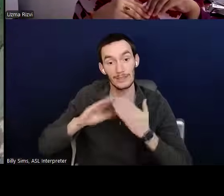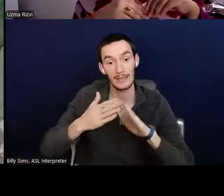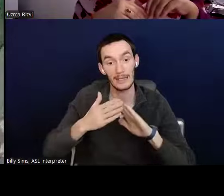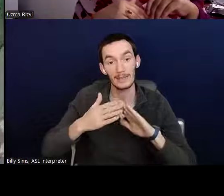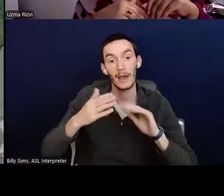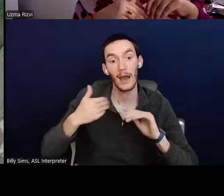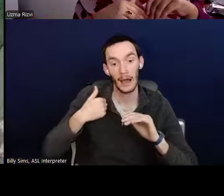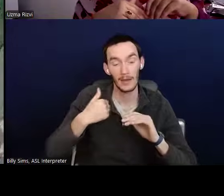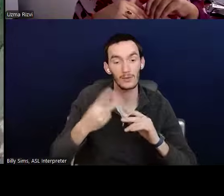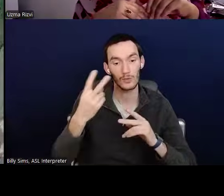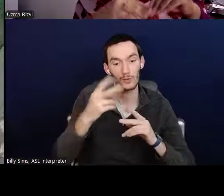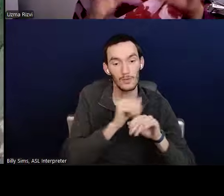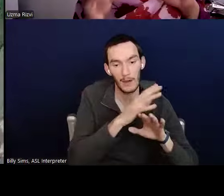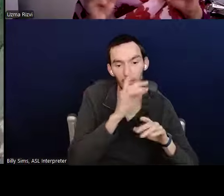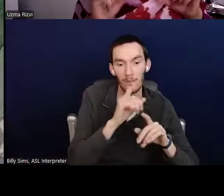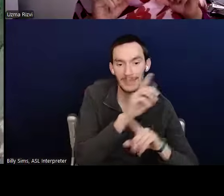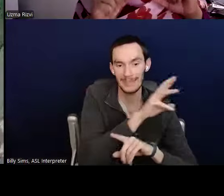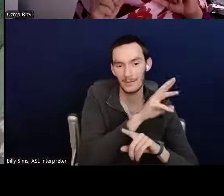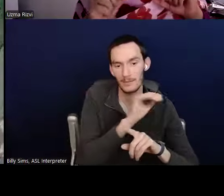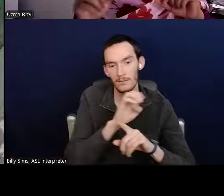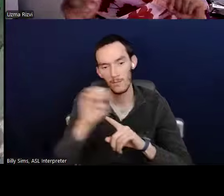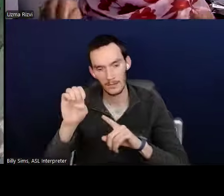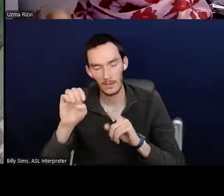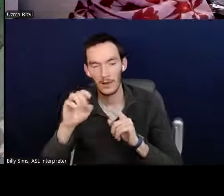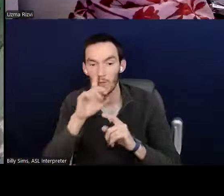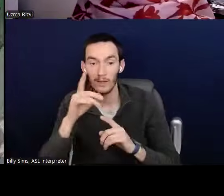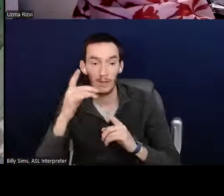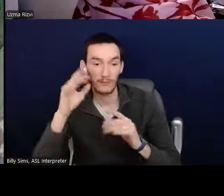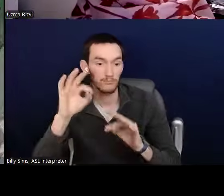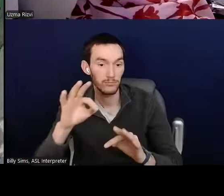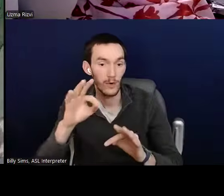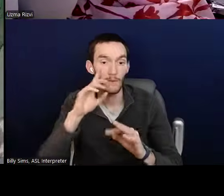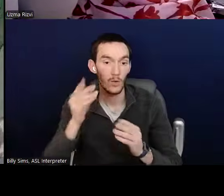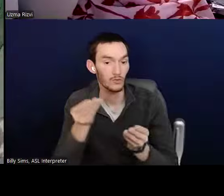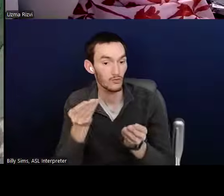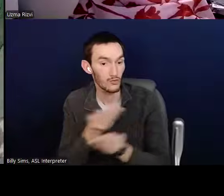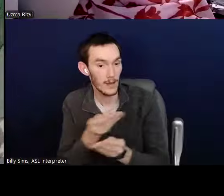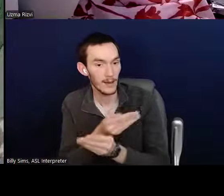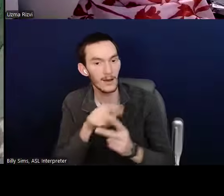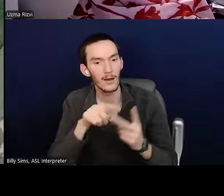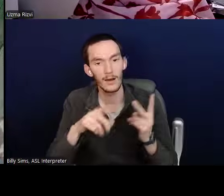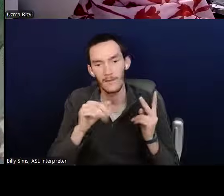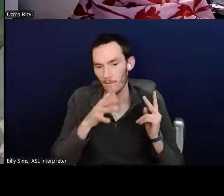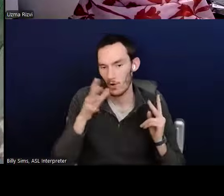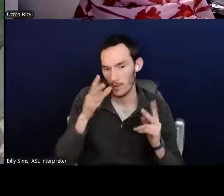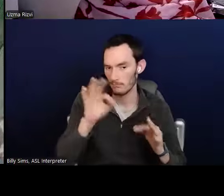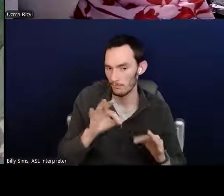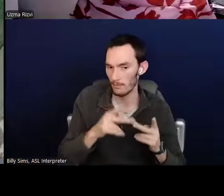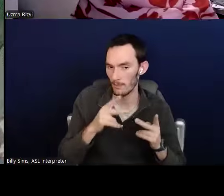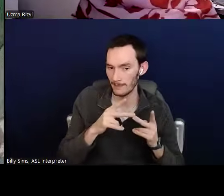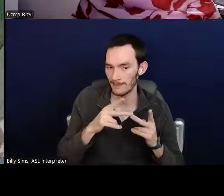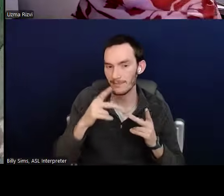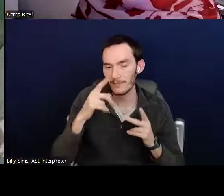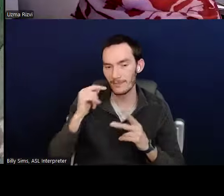and the Ghaggar Hakra to the east, which makes it ideal both for trade as well as for farming because of the alluvial floodplains.